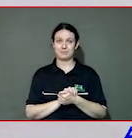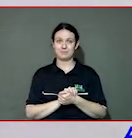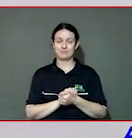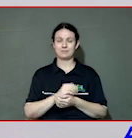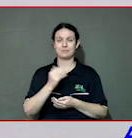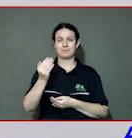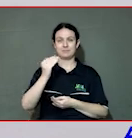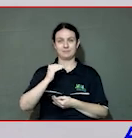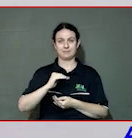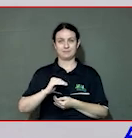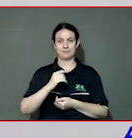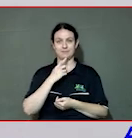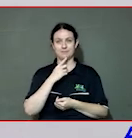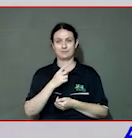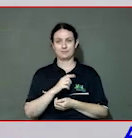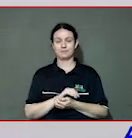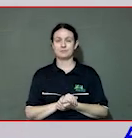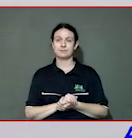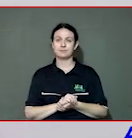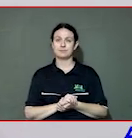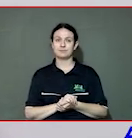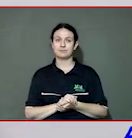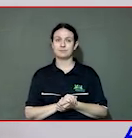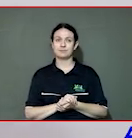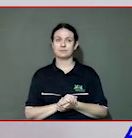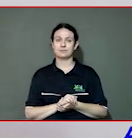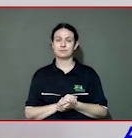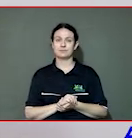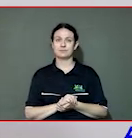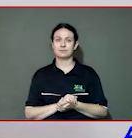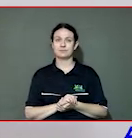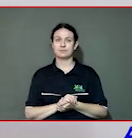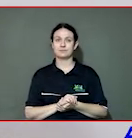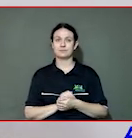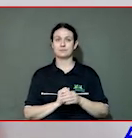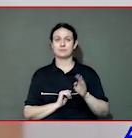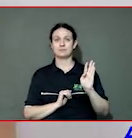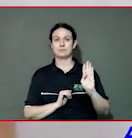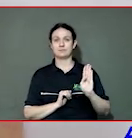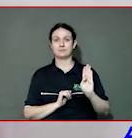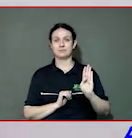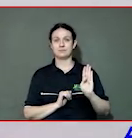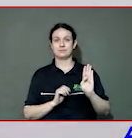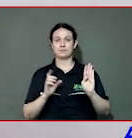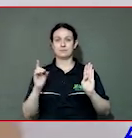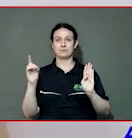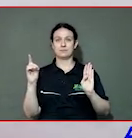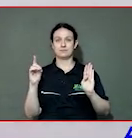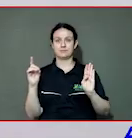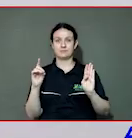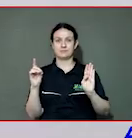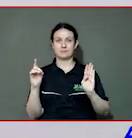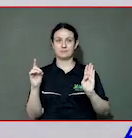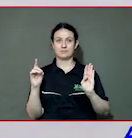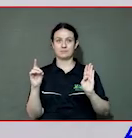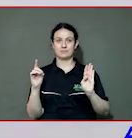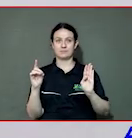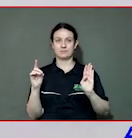Then I will say between B and D,